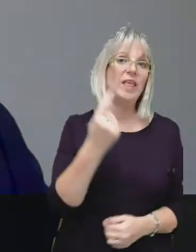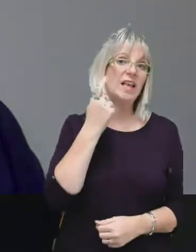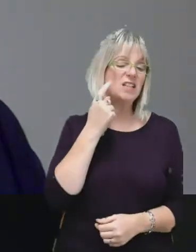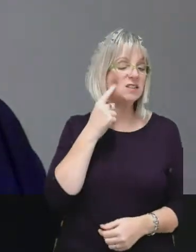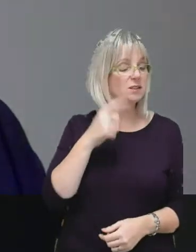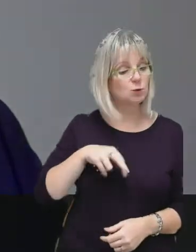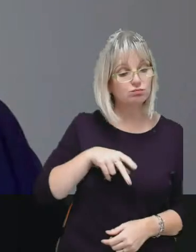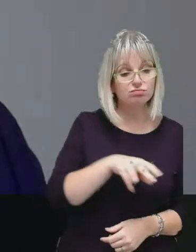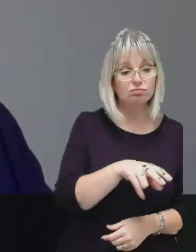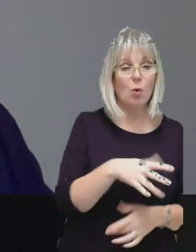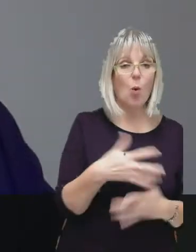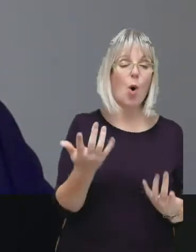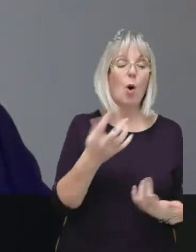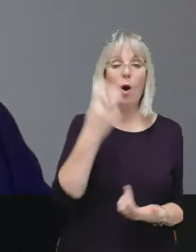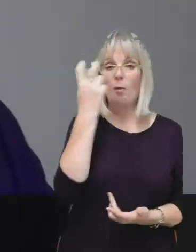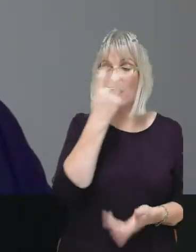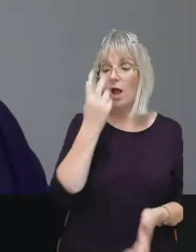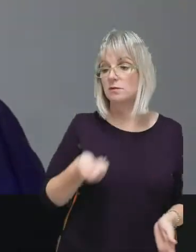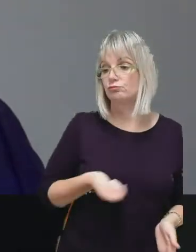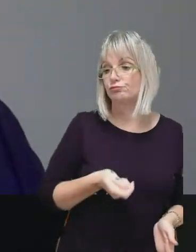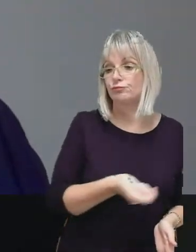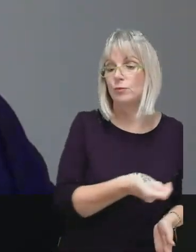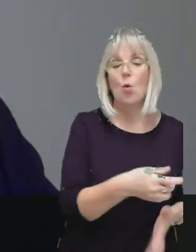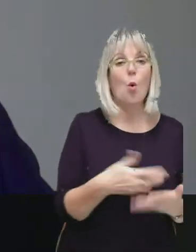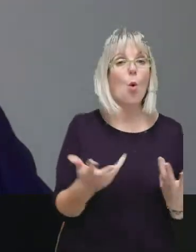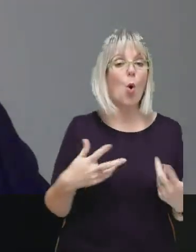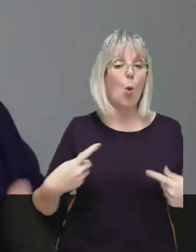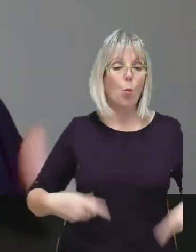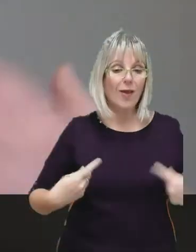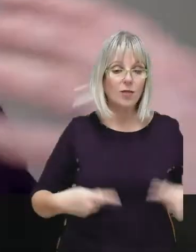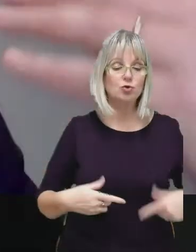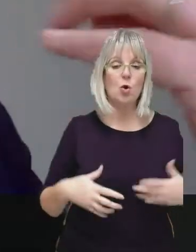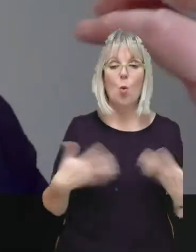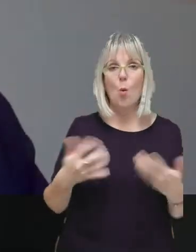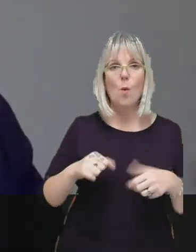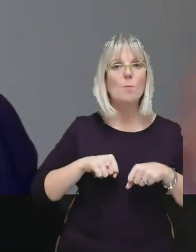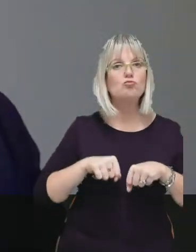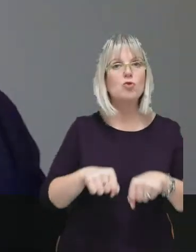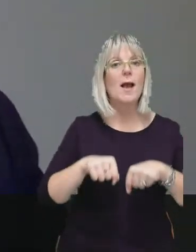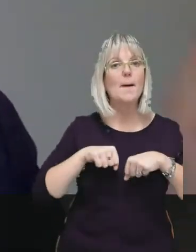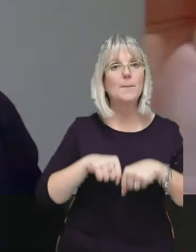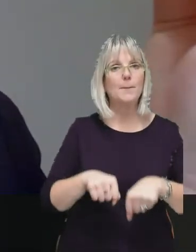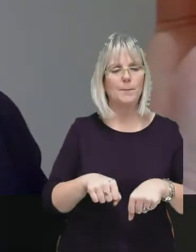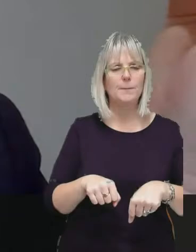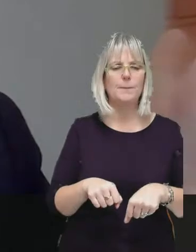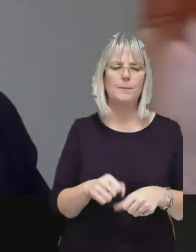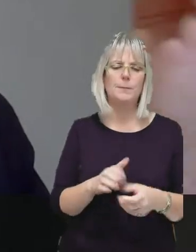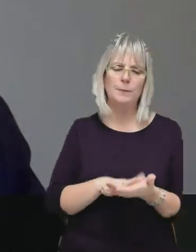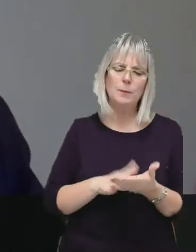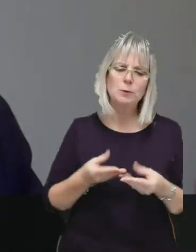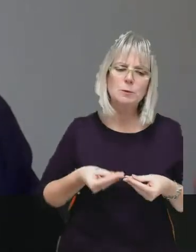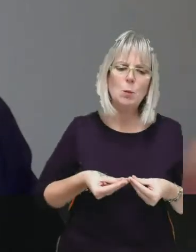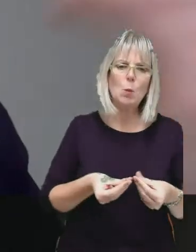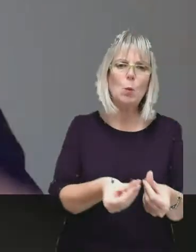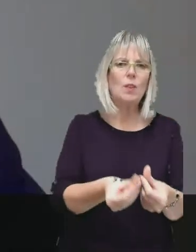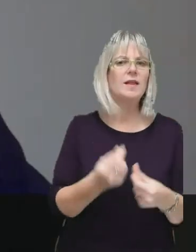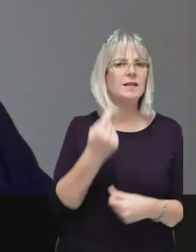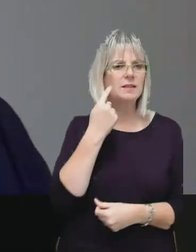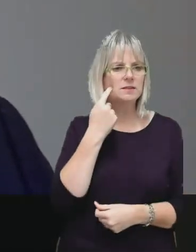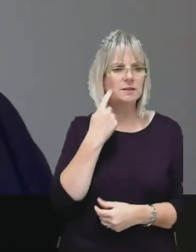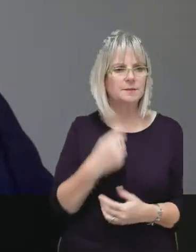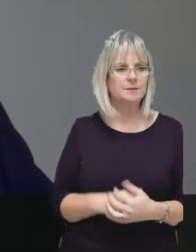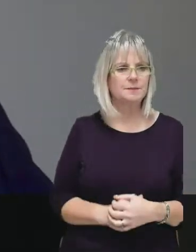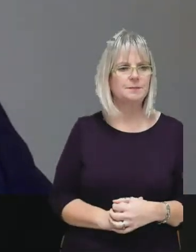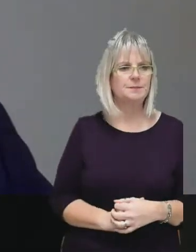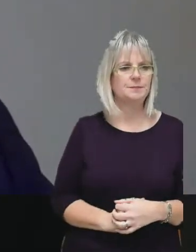whether you're using a wheelchair or pushing a pram. And I think the other thing that comes out of this is that